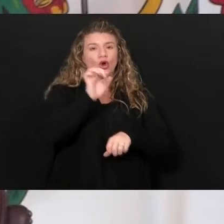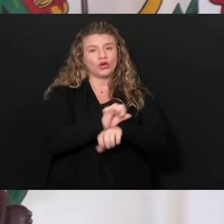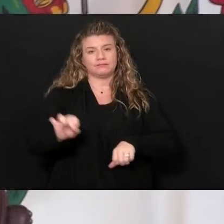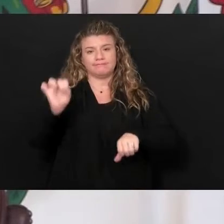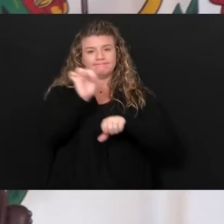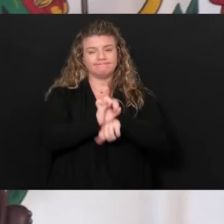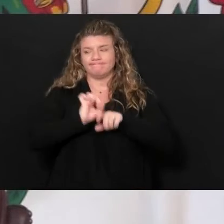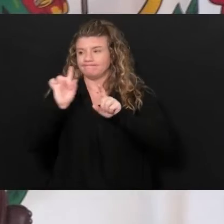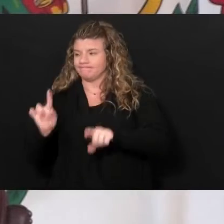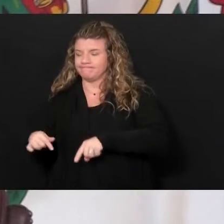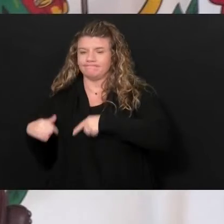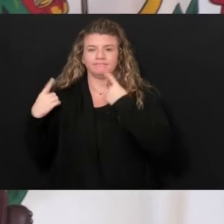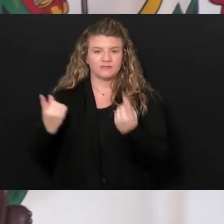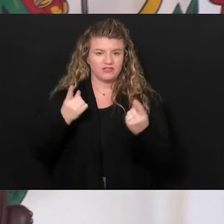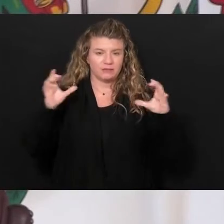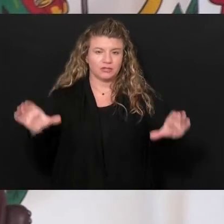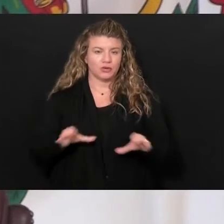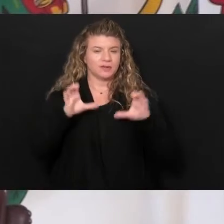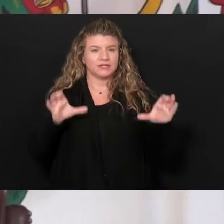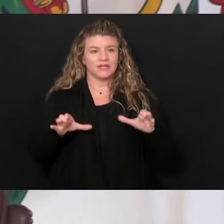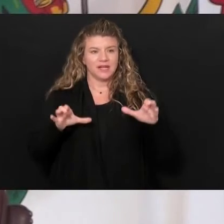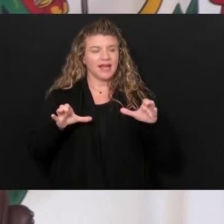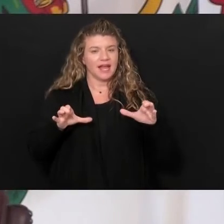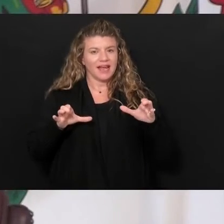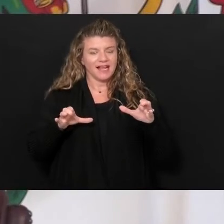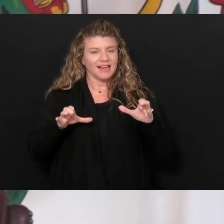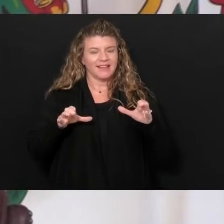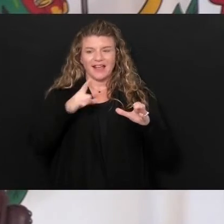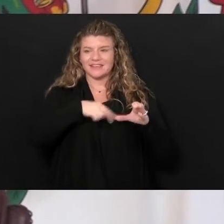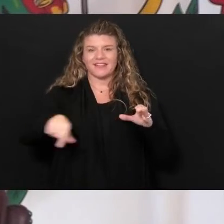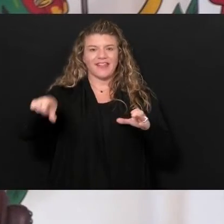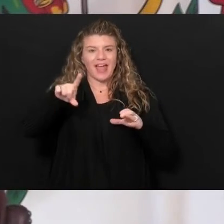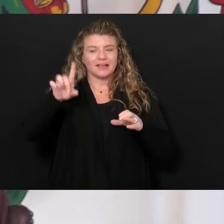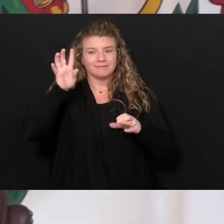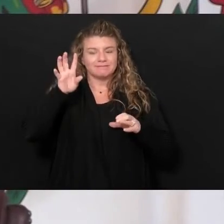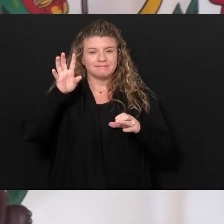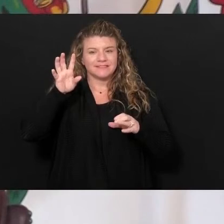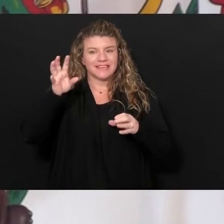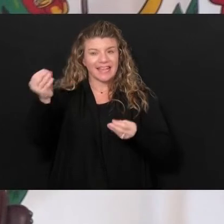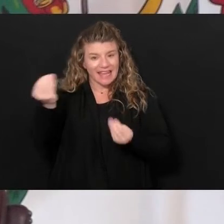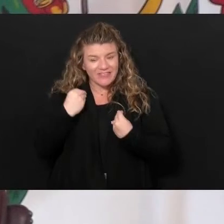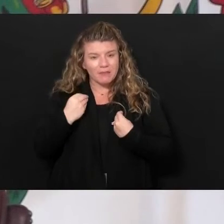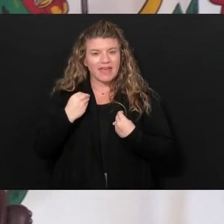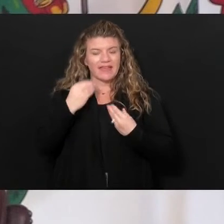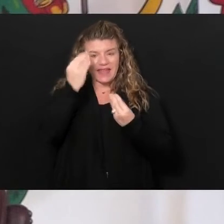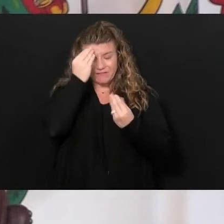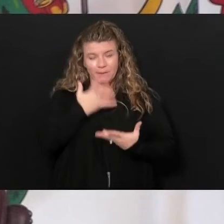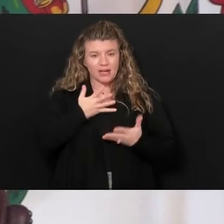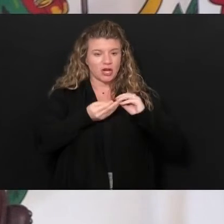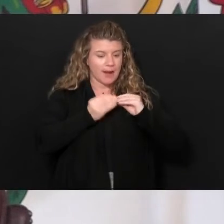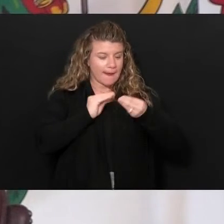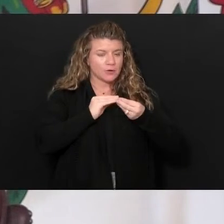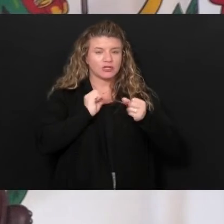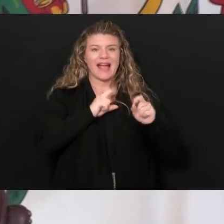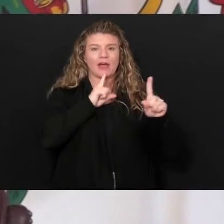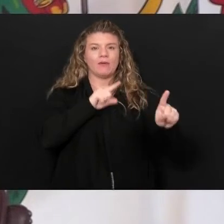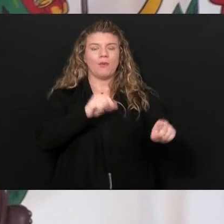people put in to give me a lot of the data that I'm able to report to you each and every day.